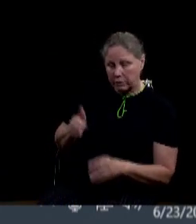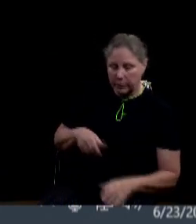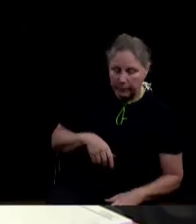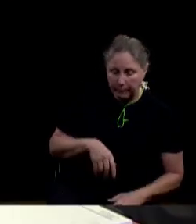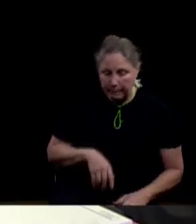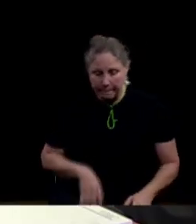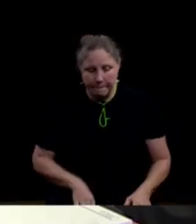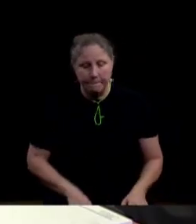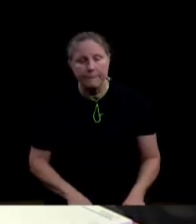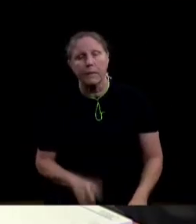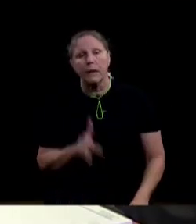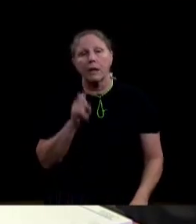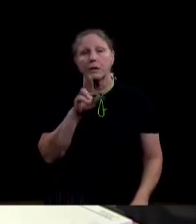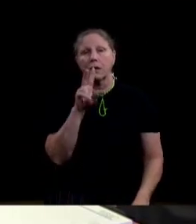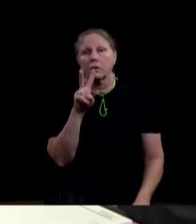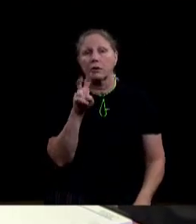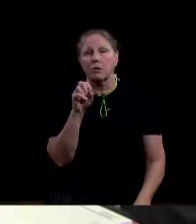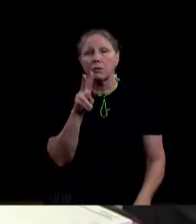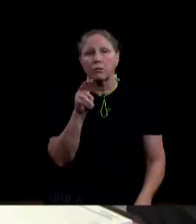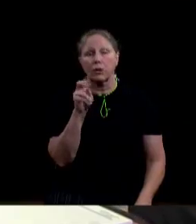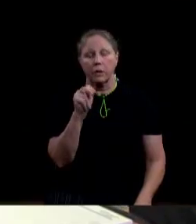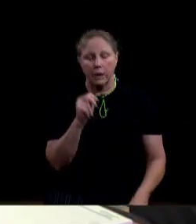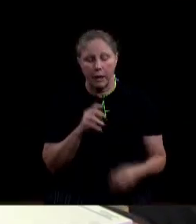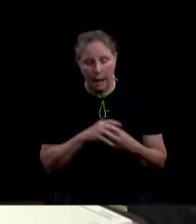It's certainly true that